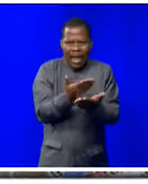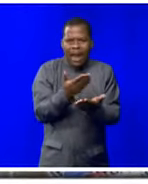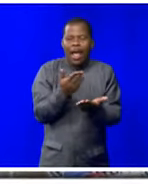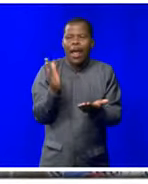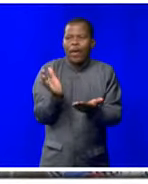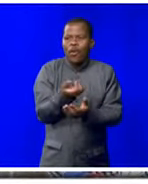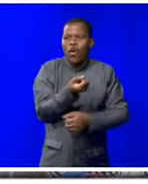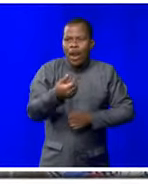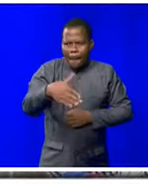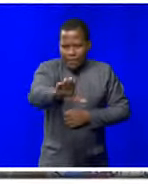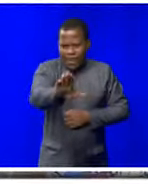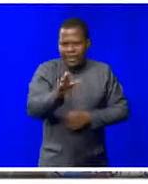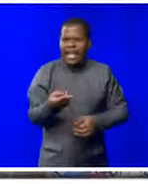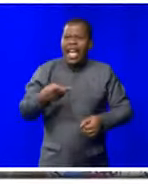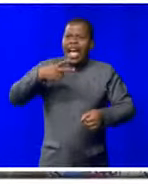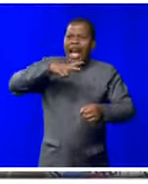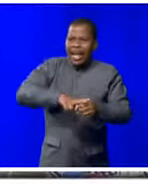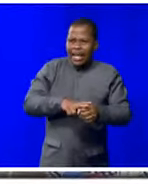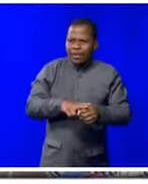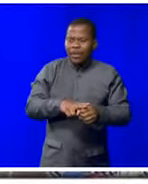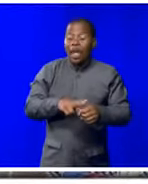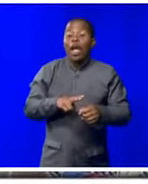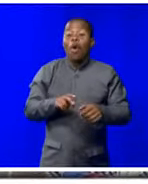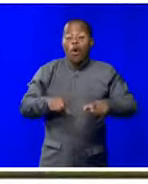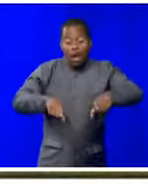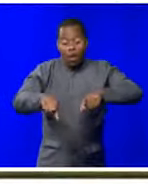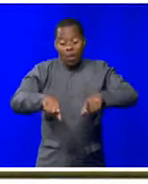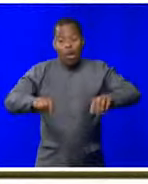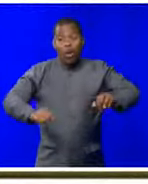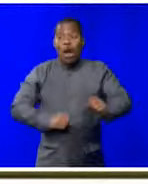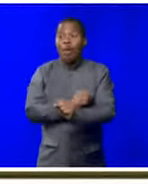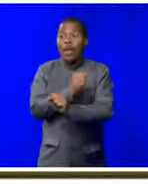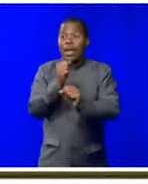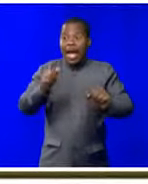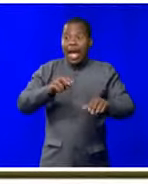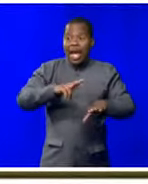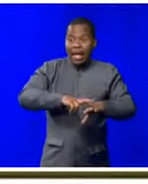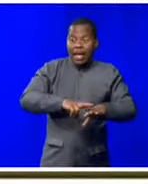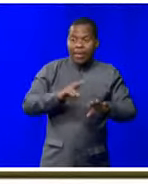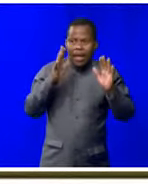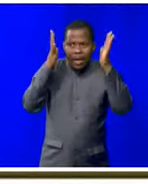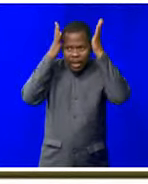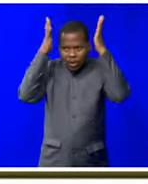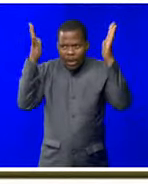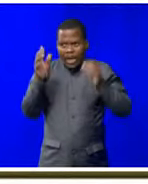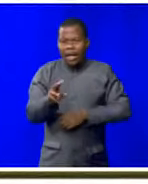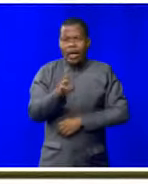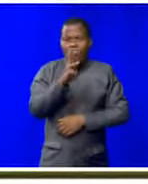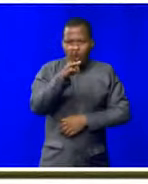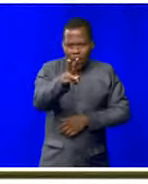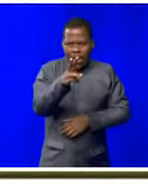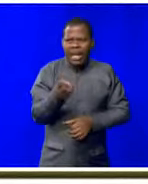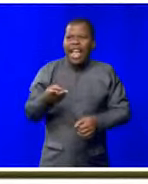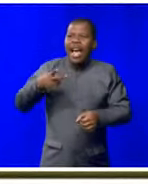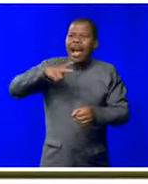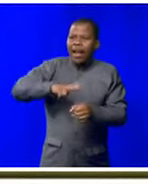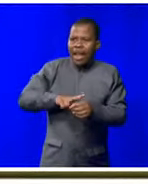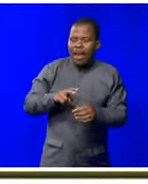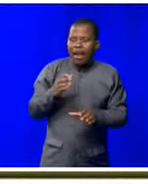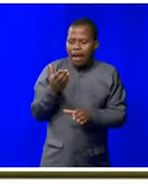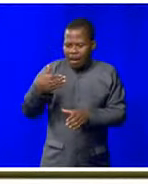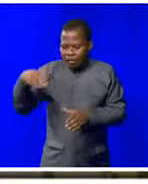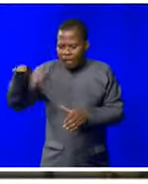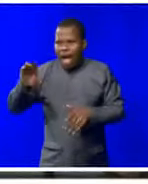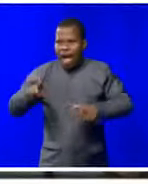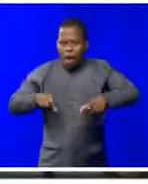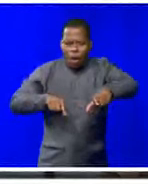will get funding and further represent the kingdom in another pitching event for Southern Africa's most promising entrepreneurs. Reporting